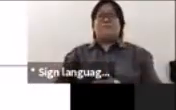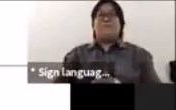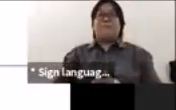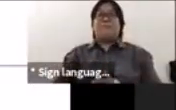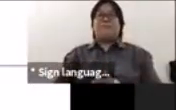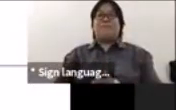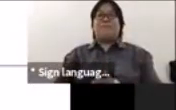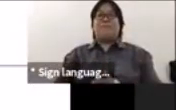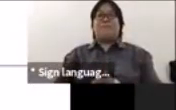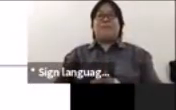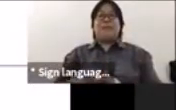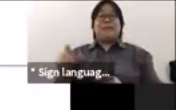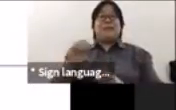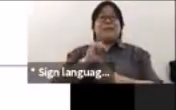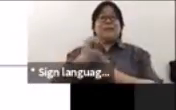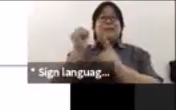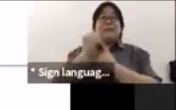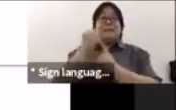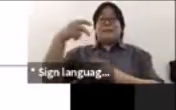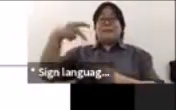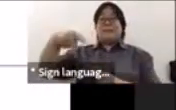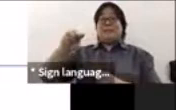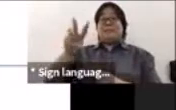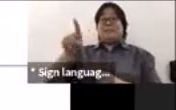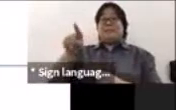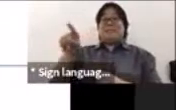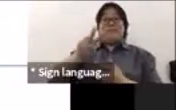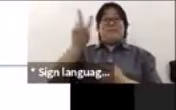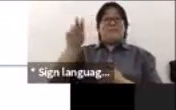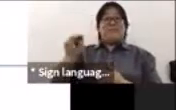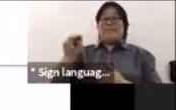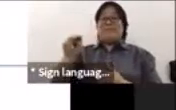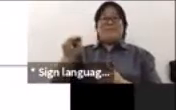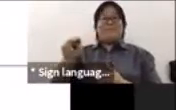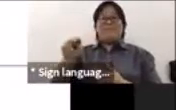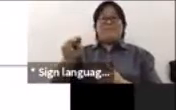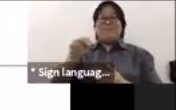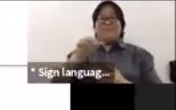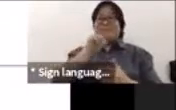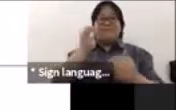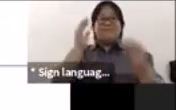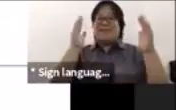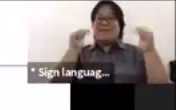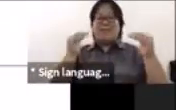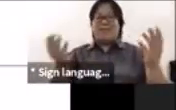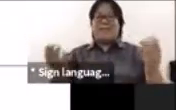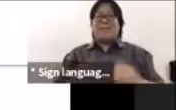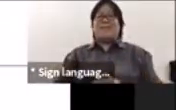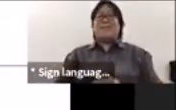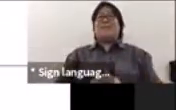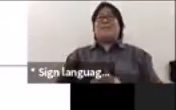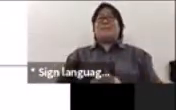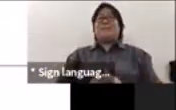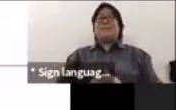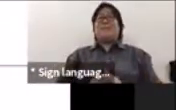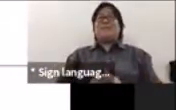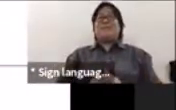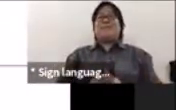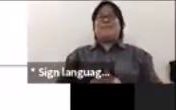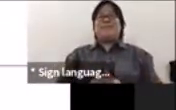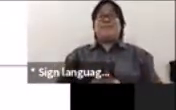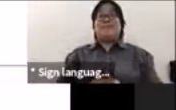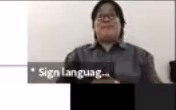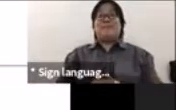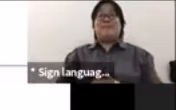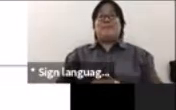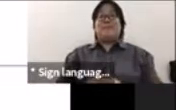And the situation of Vietnam for people with disability in Vietnam is not hopeful, as